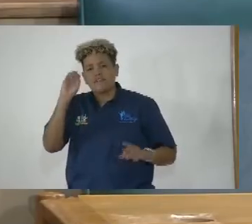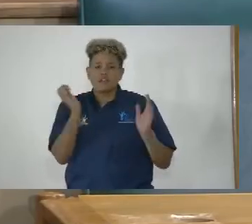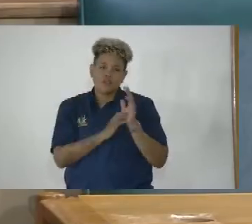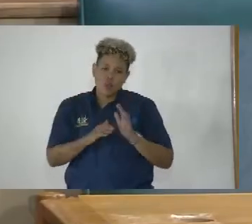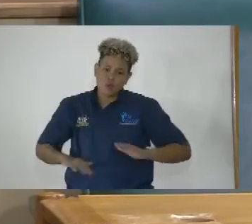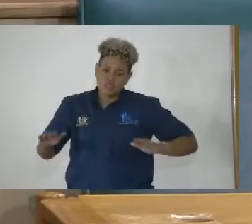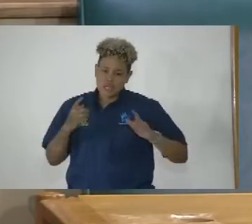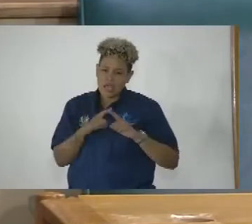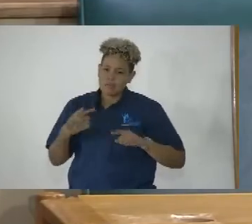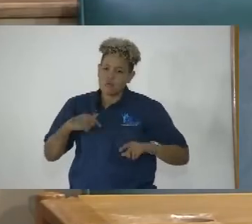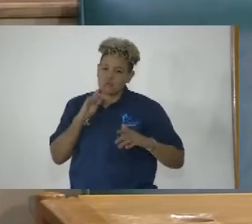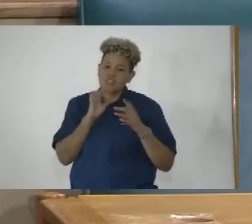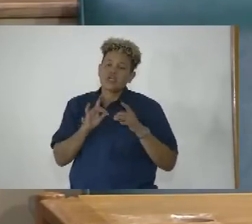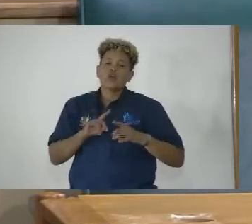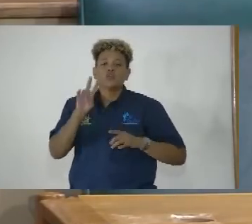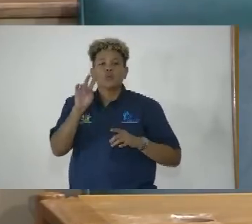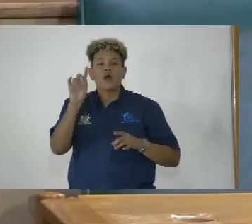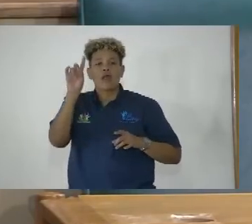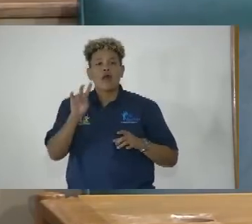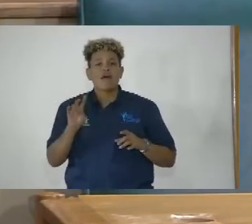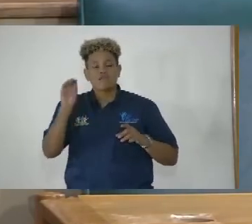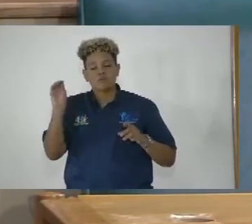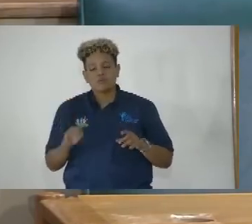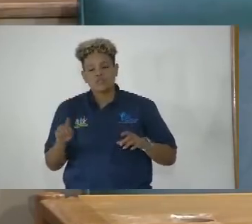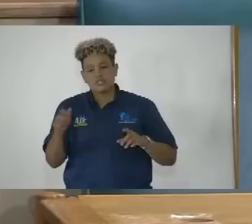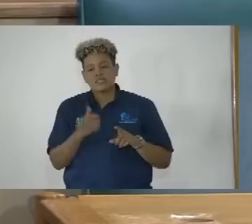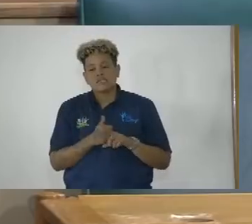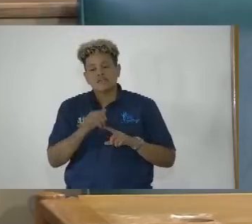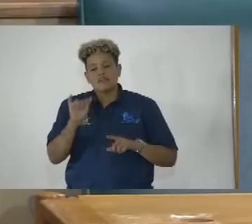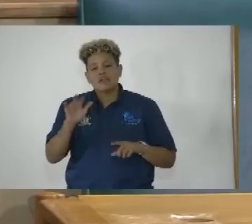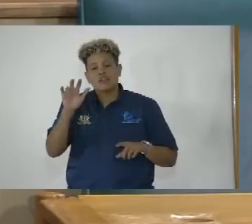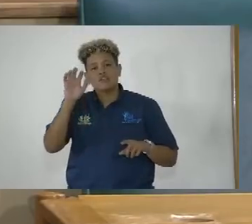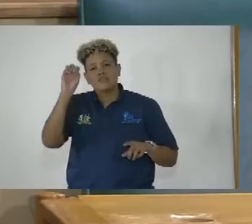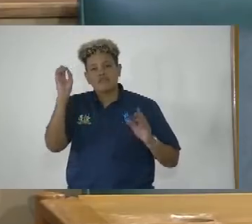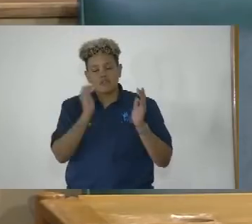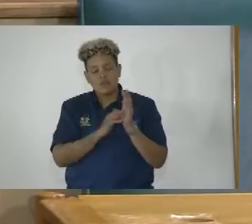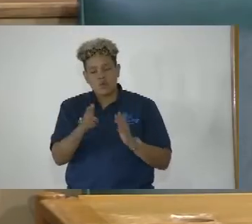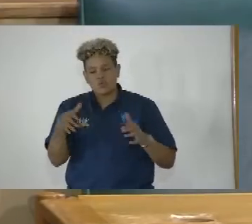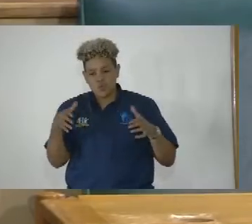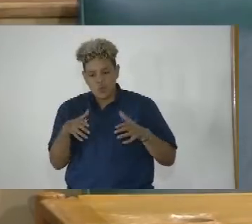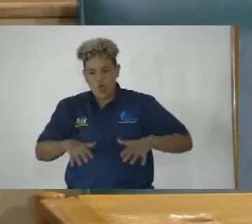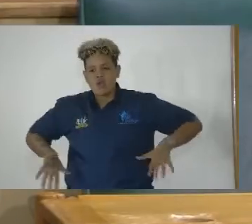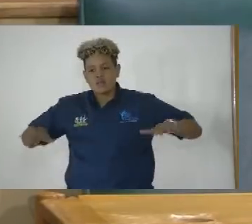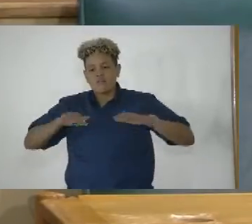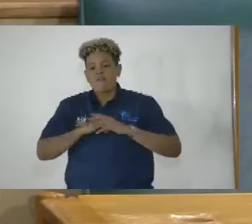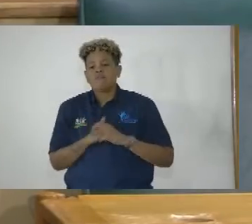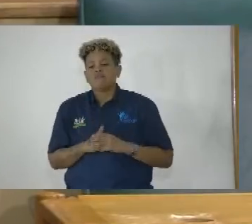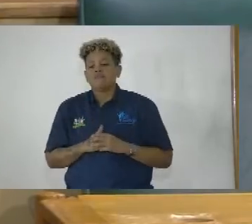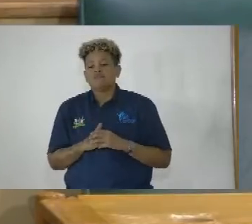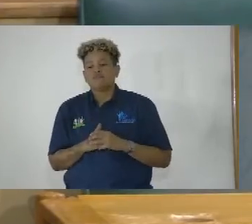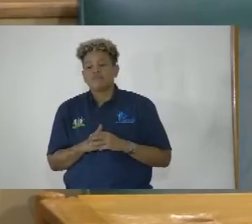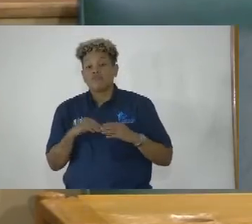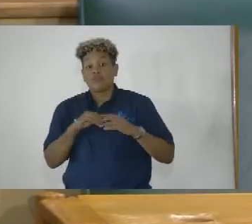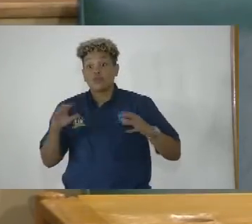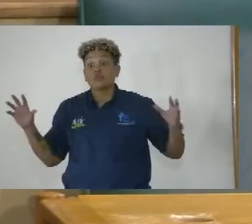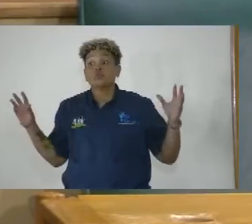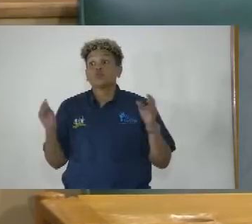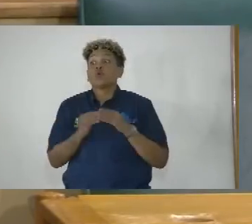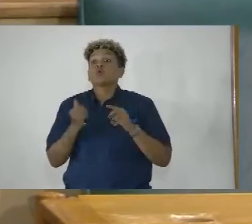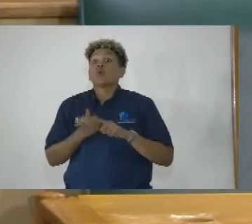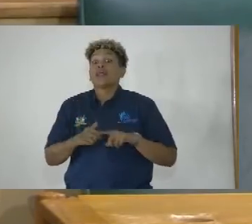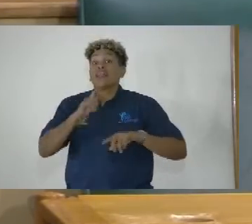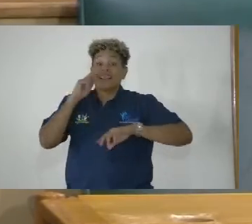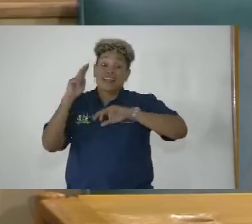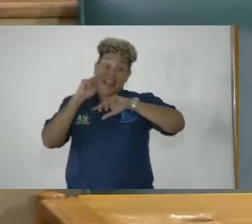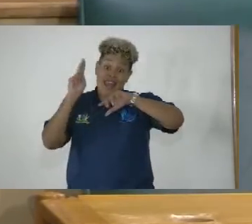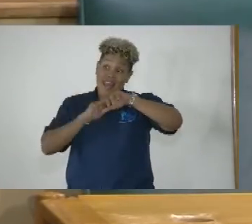350,000. So we're talking 2.5% of that 350,000 cohort. So in total,